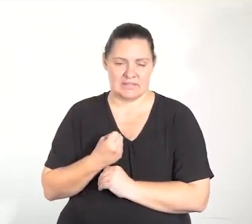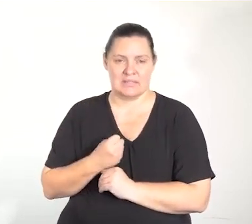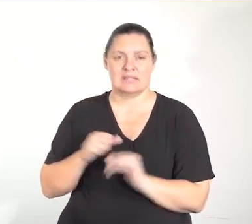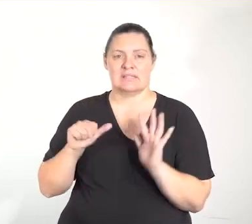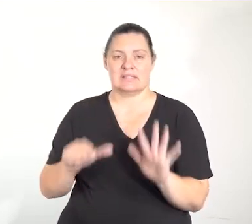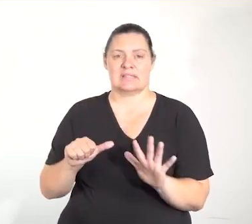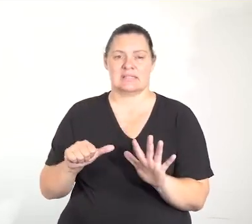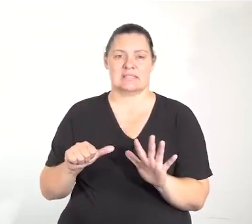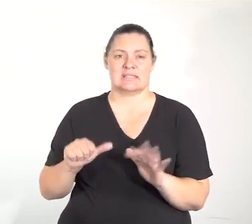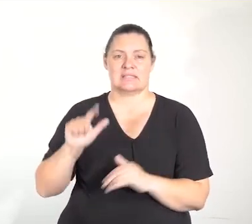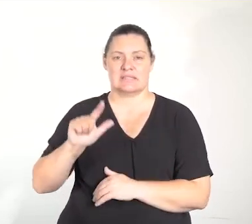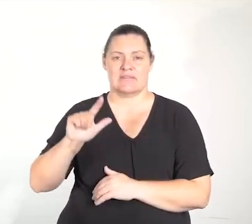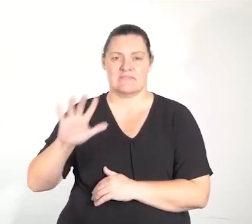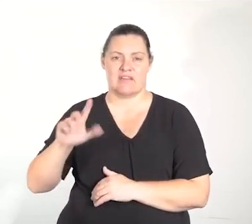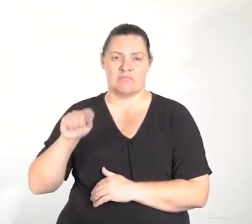received, which is